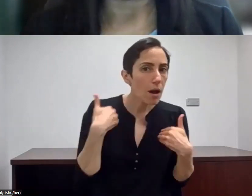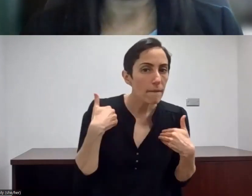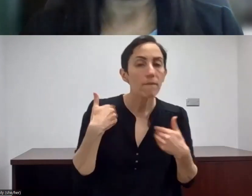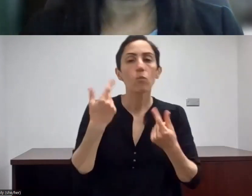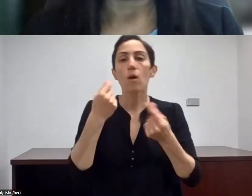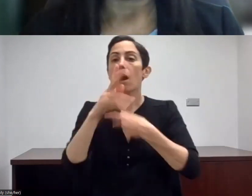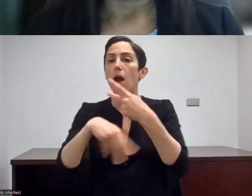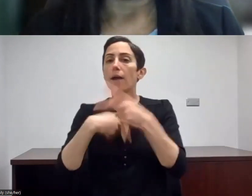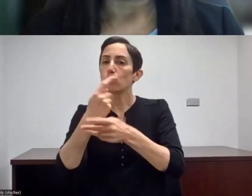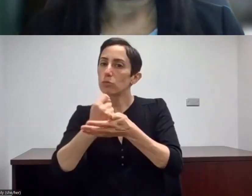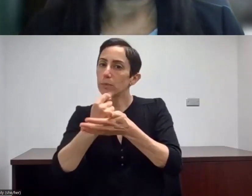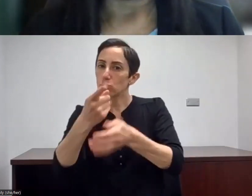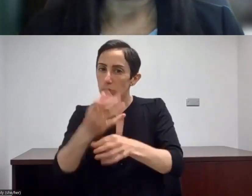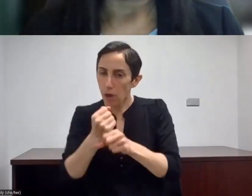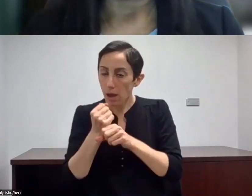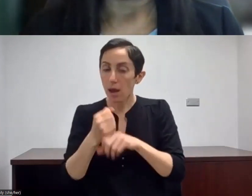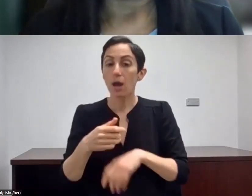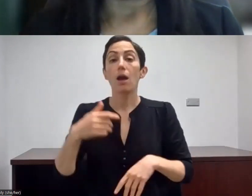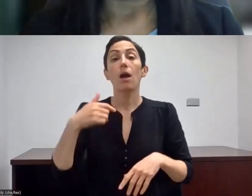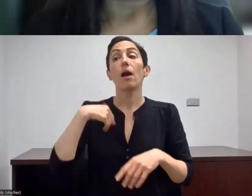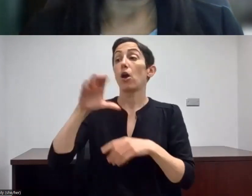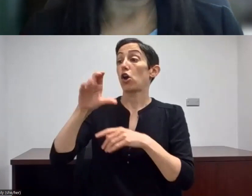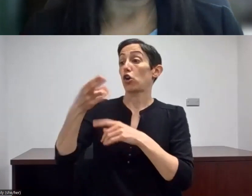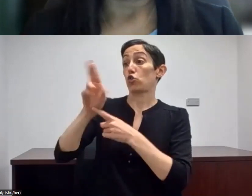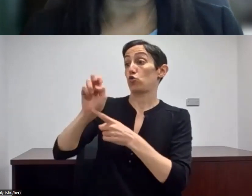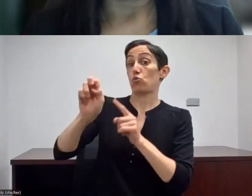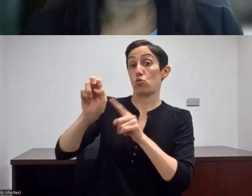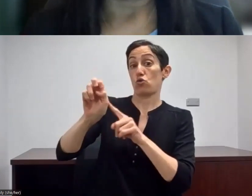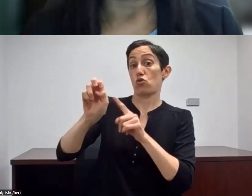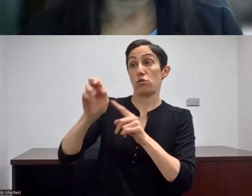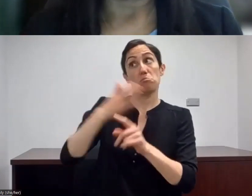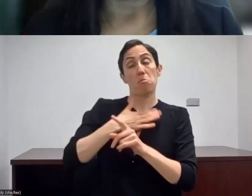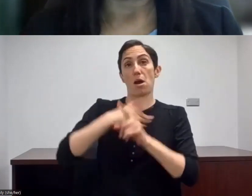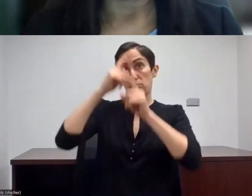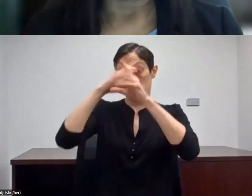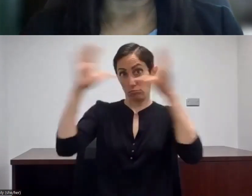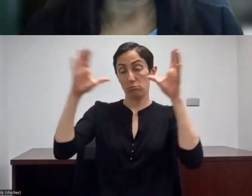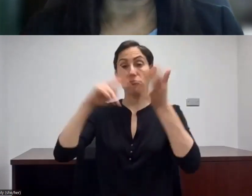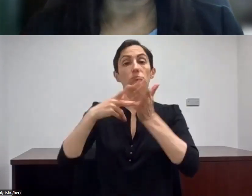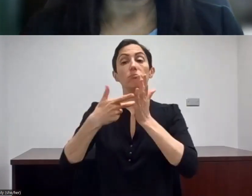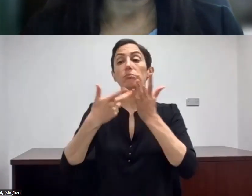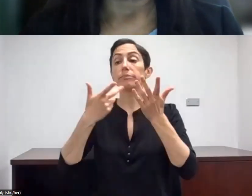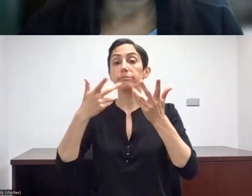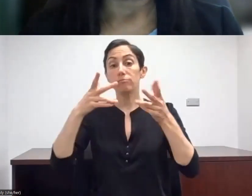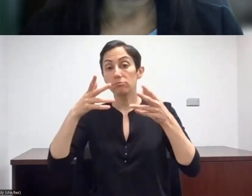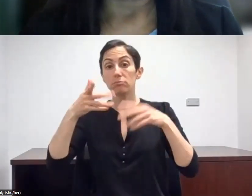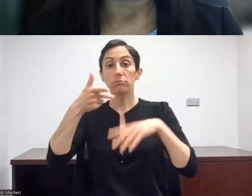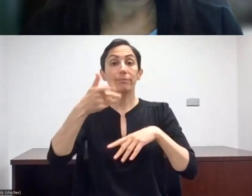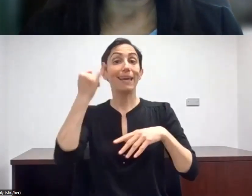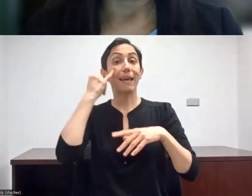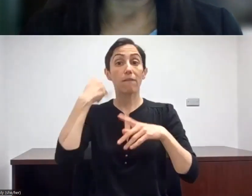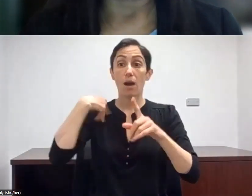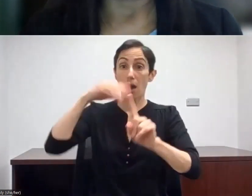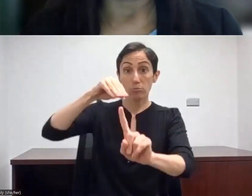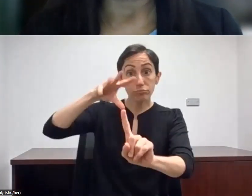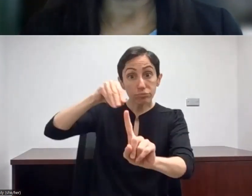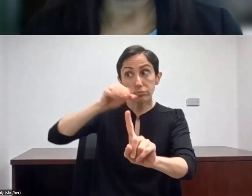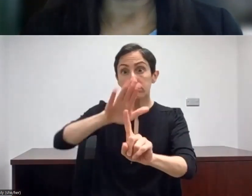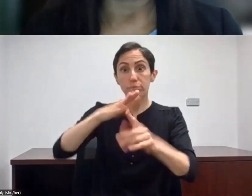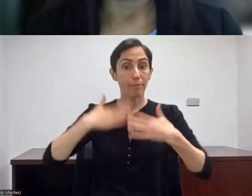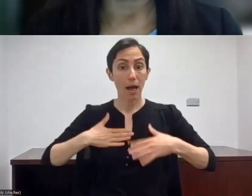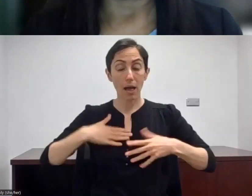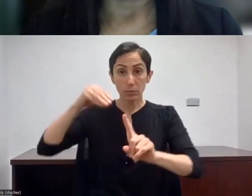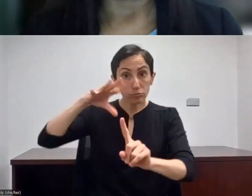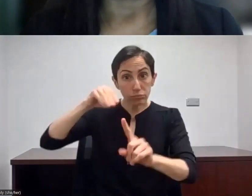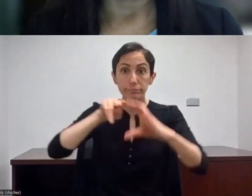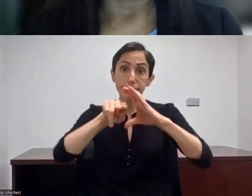cure as not having any recognizable cancer in the body through pictures, or if